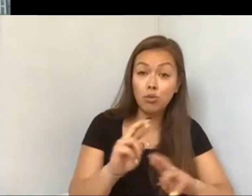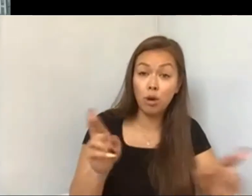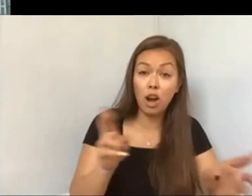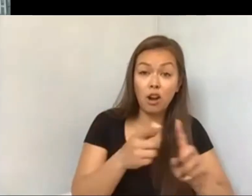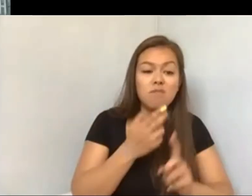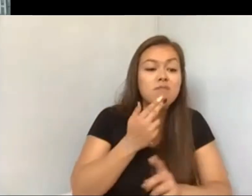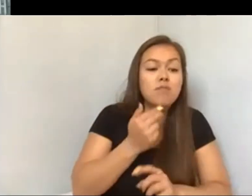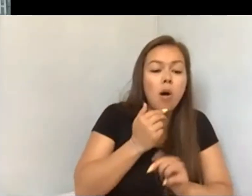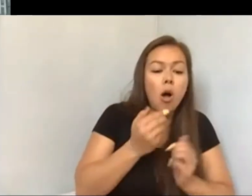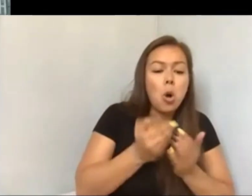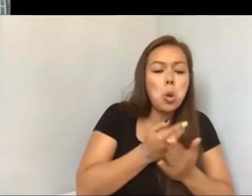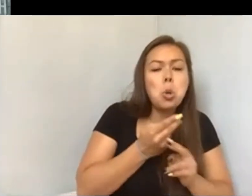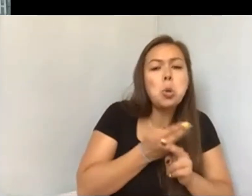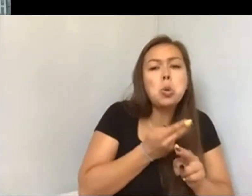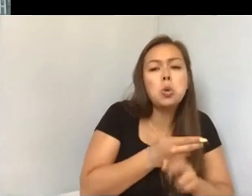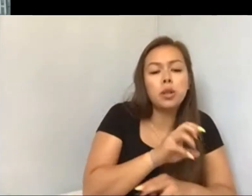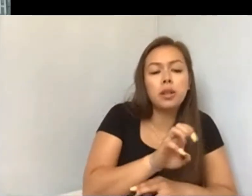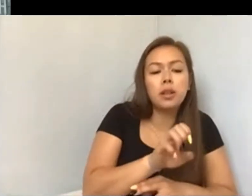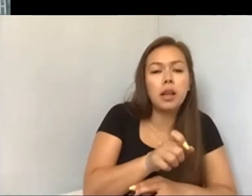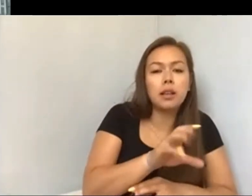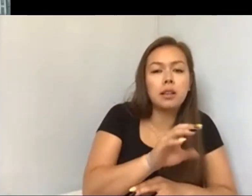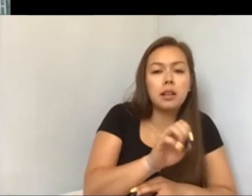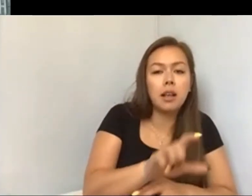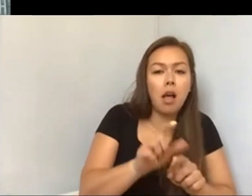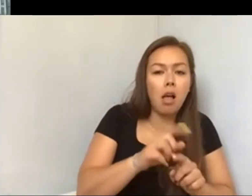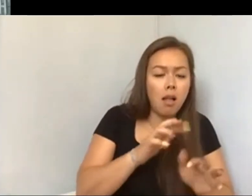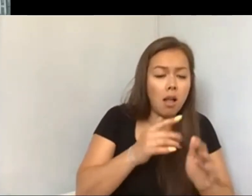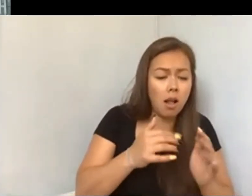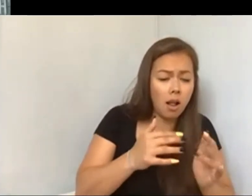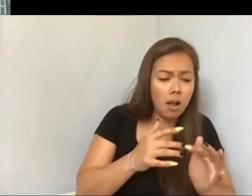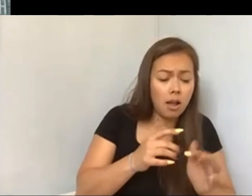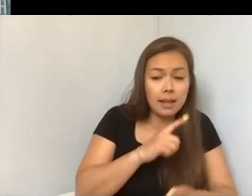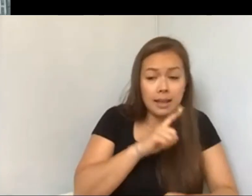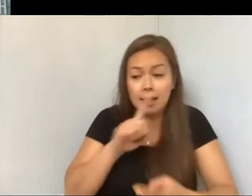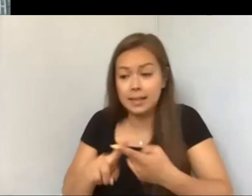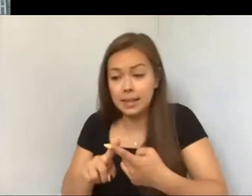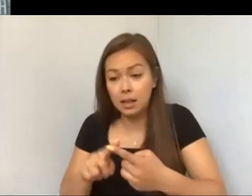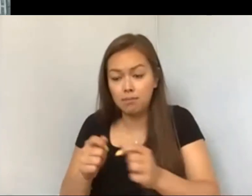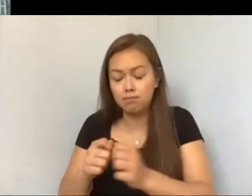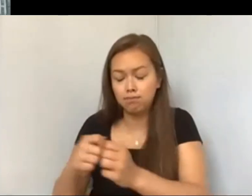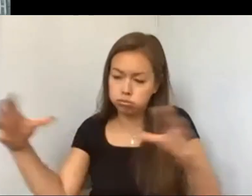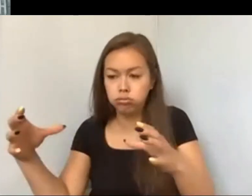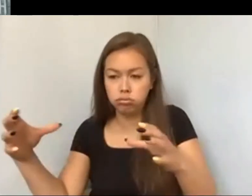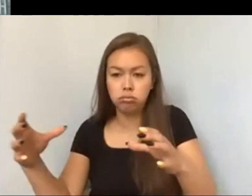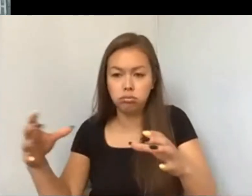real key moment in the development of a